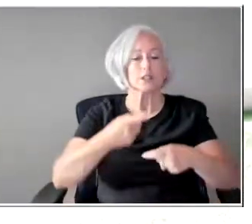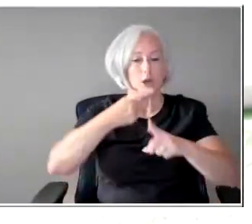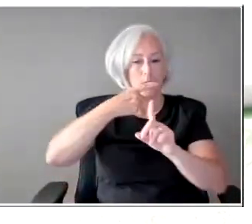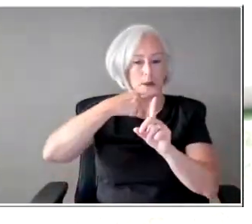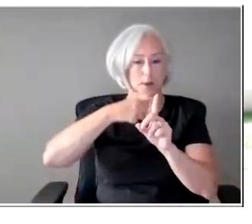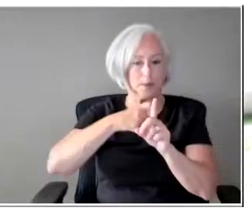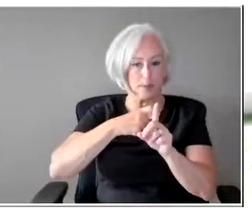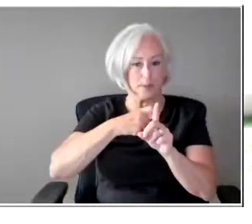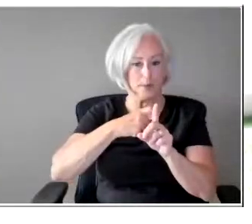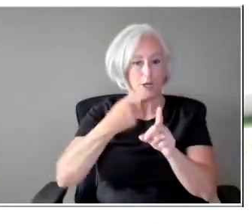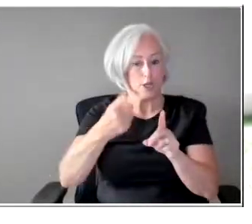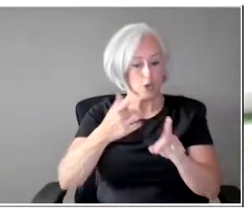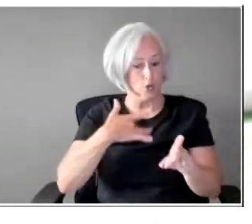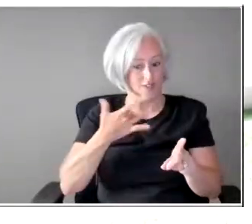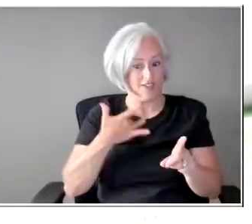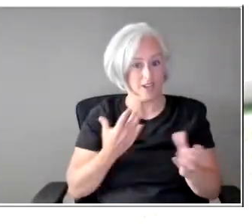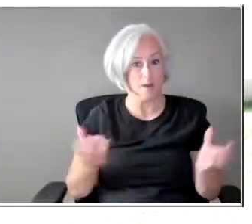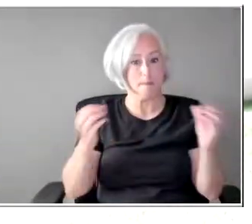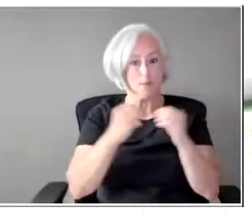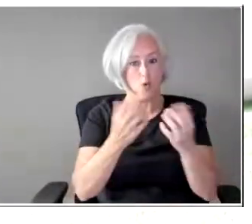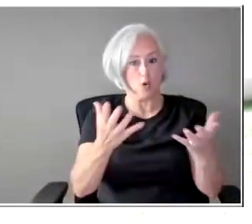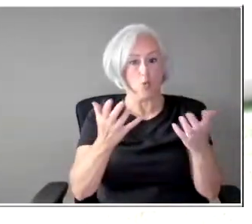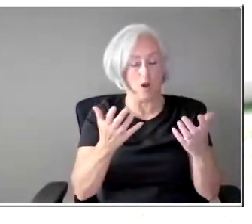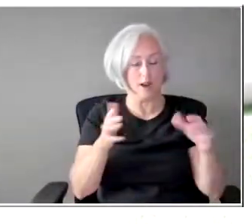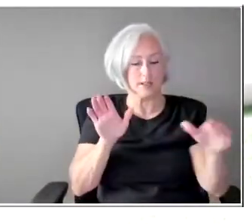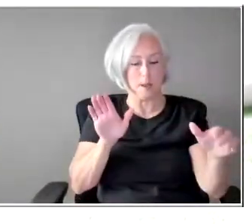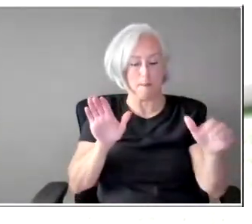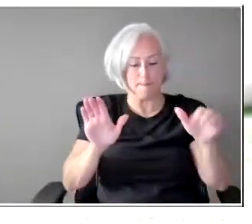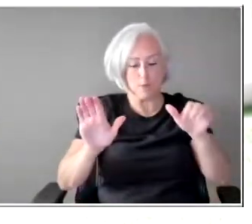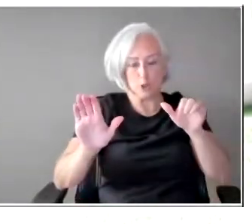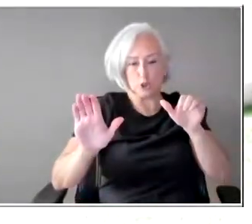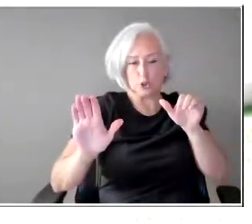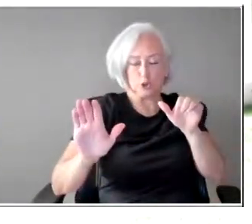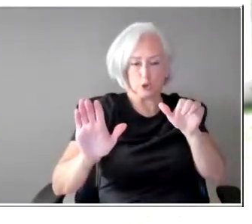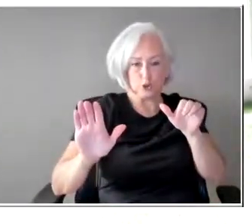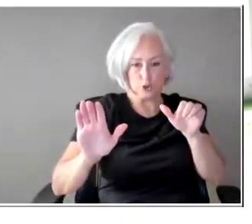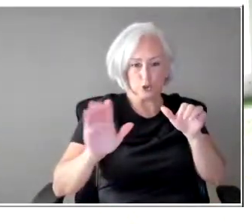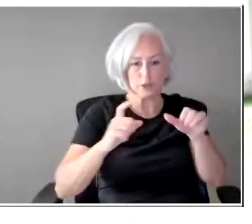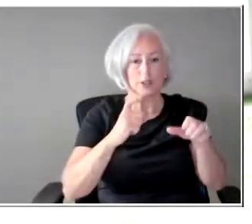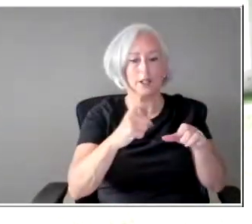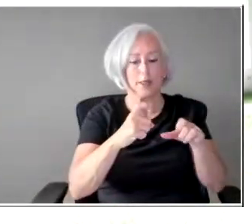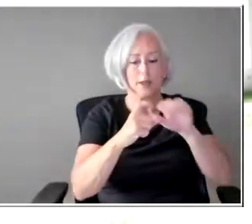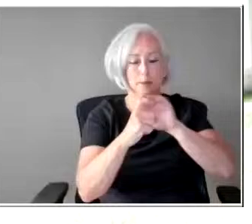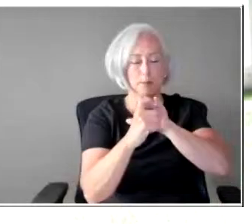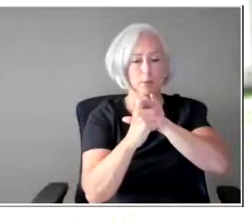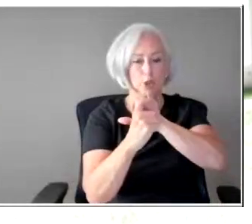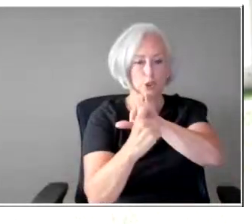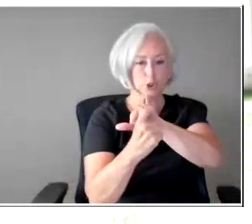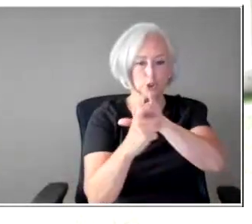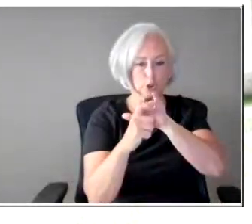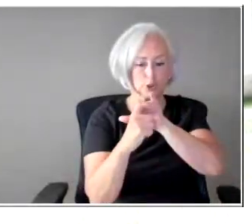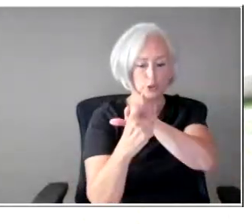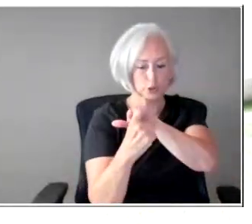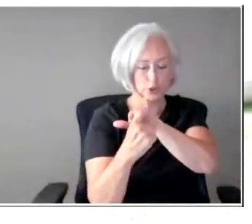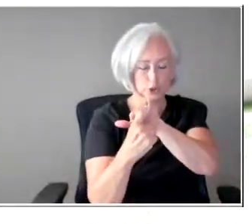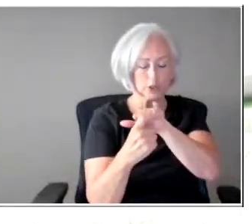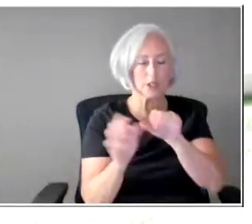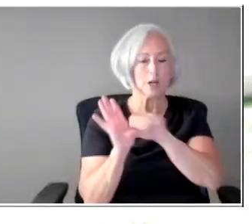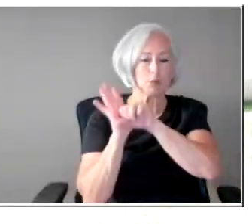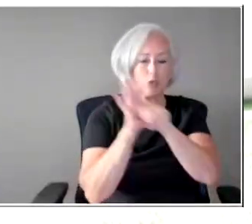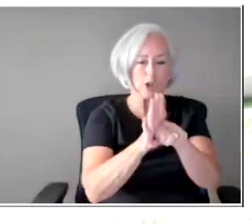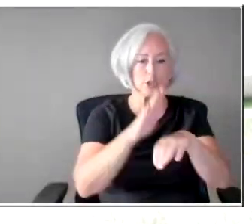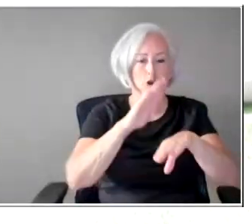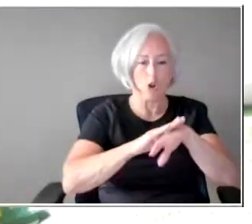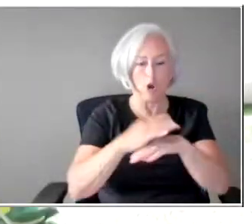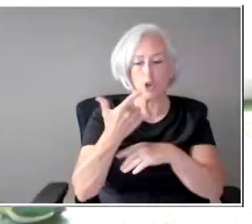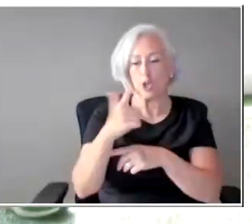knee and push your knee away from your body. And sometimes that will activate that, put a little pressure on that glute and then you're set to feel a stretch